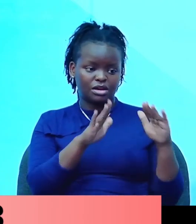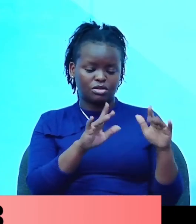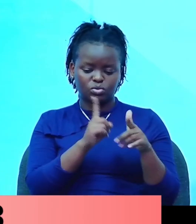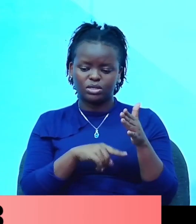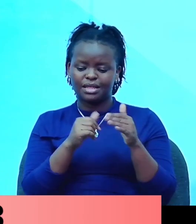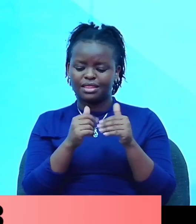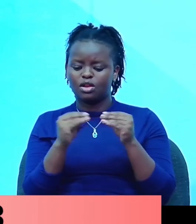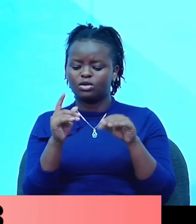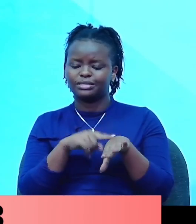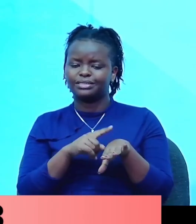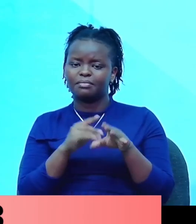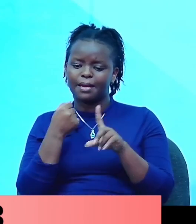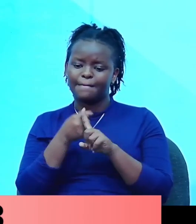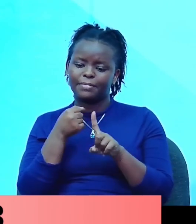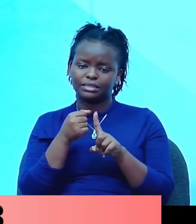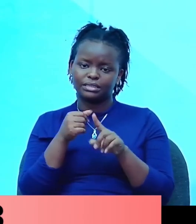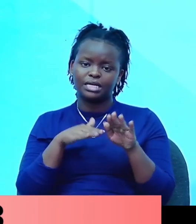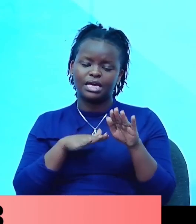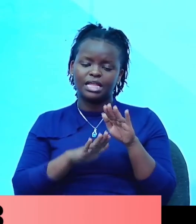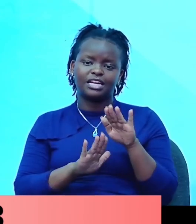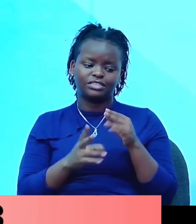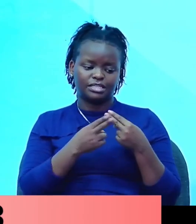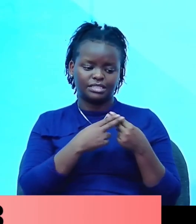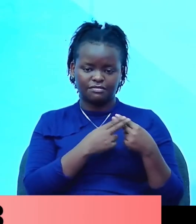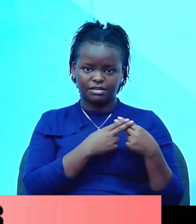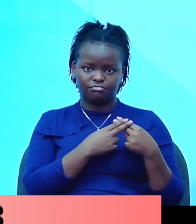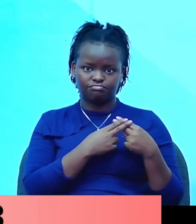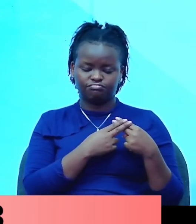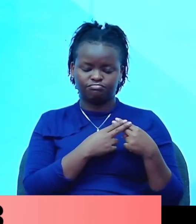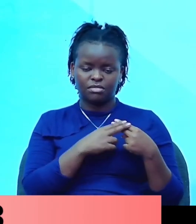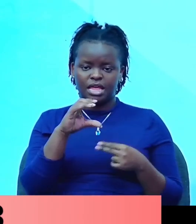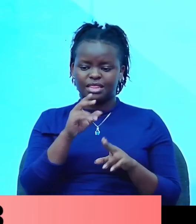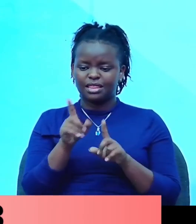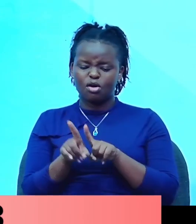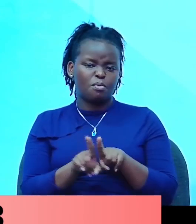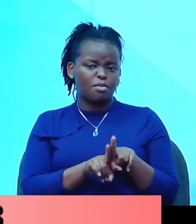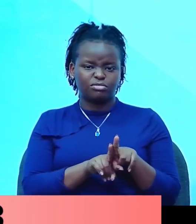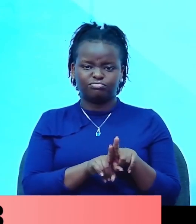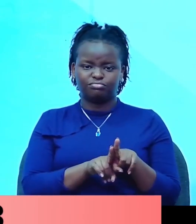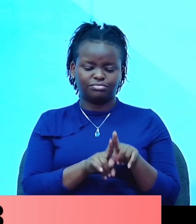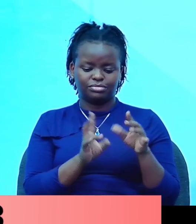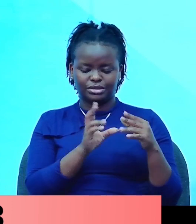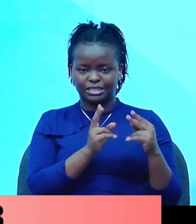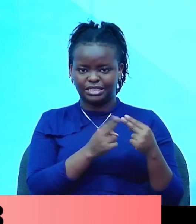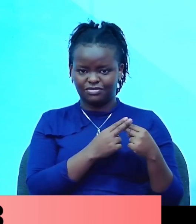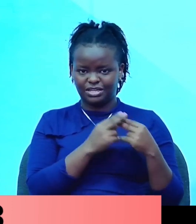as terms of the Revvvisha will have on the Kenya's the common youth saving culture that they will have? I think